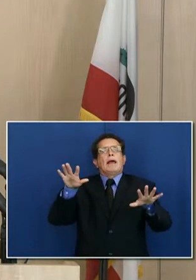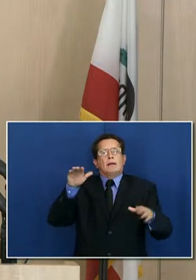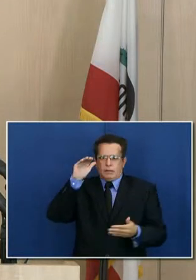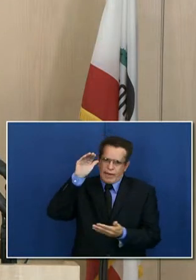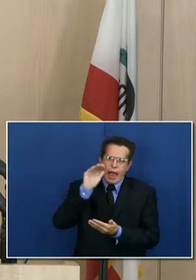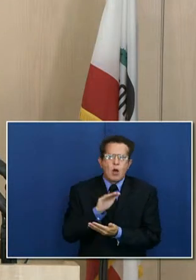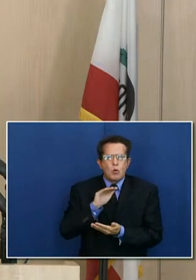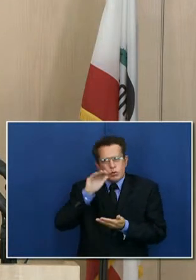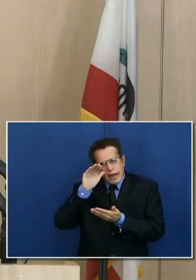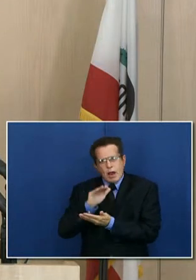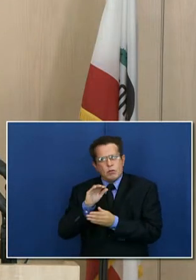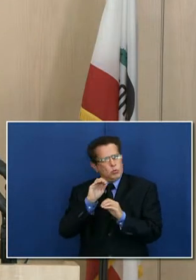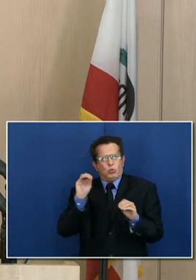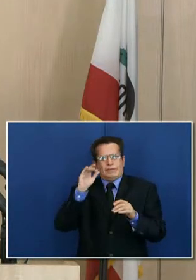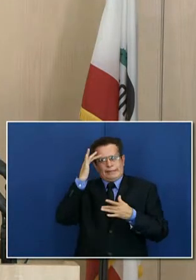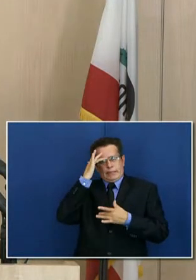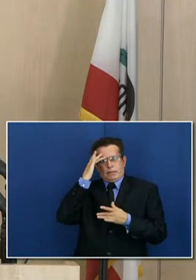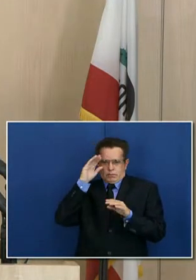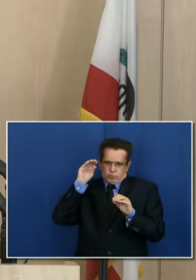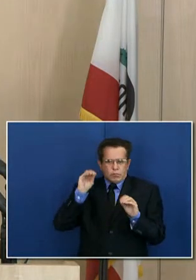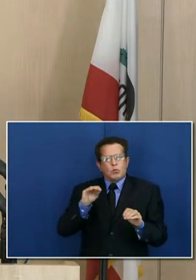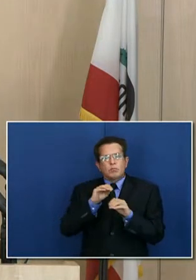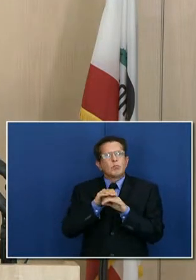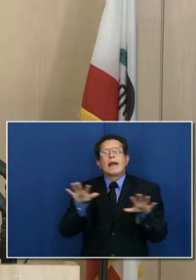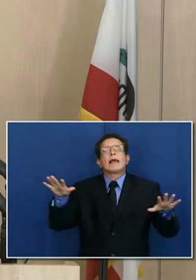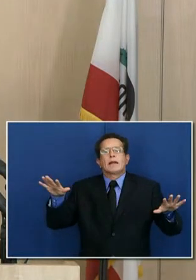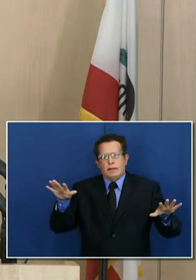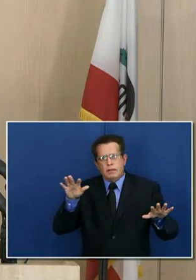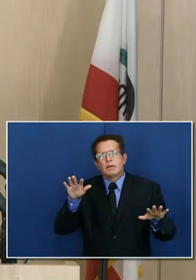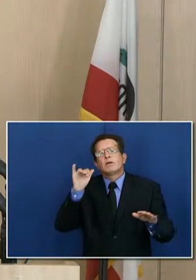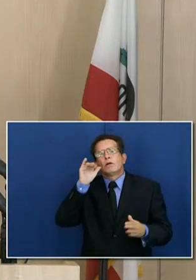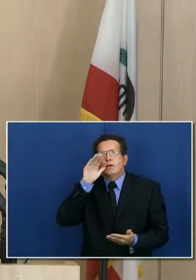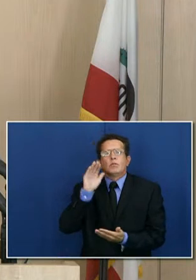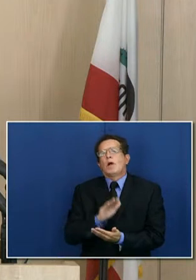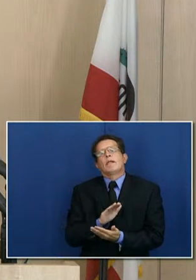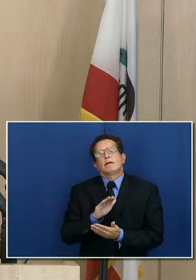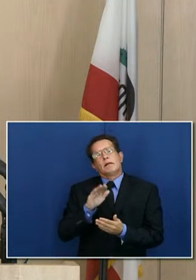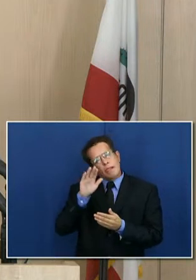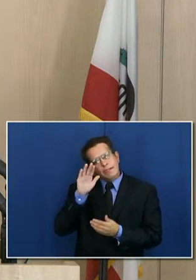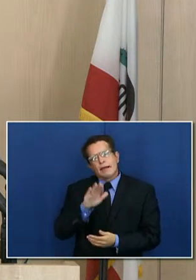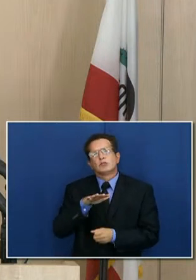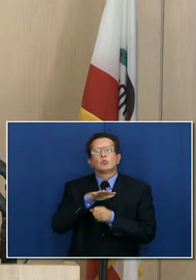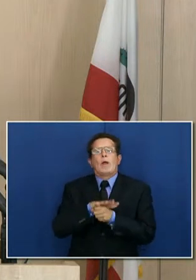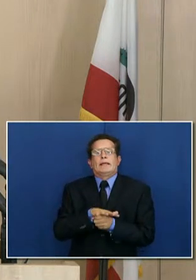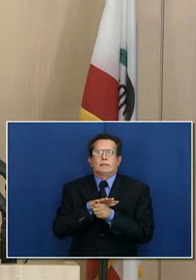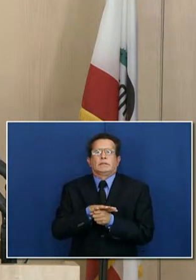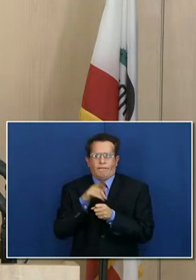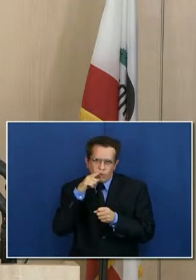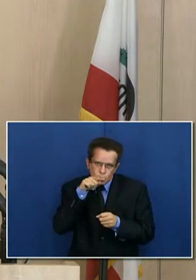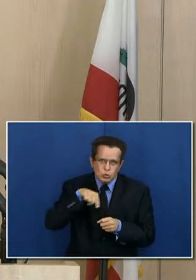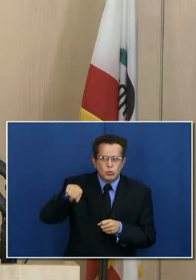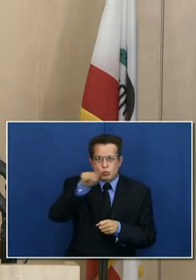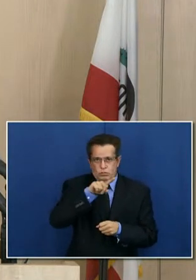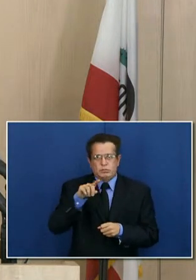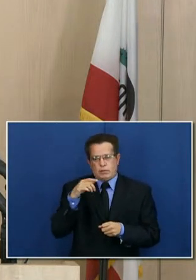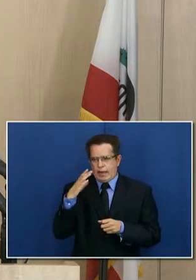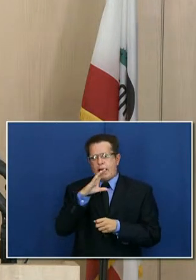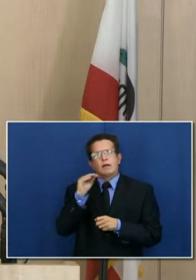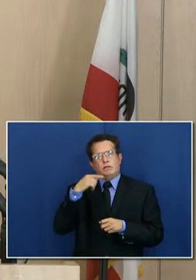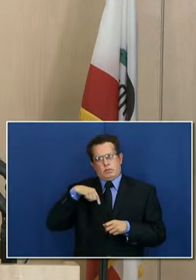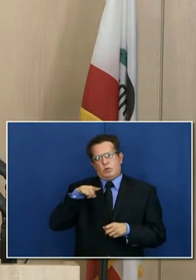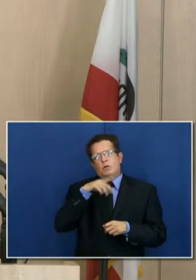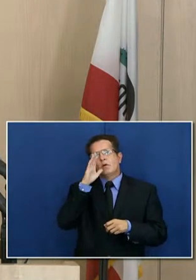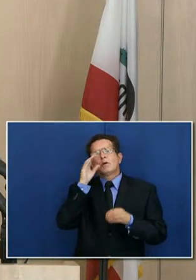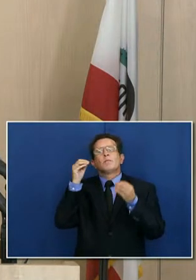in a downward trajectory. That will alleviate the weekly stress of where we will be, but it also put us on a path